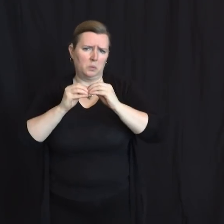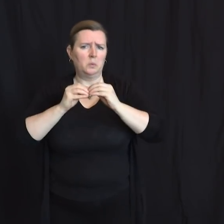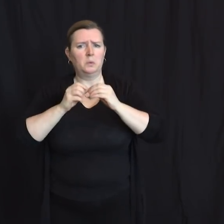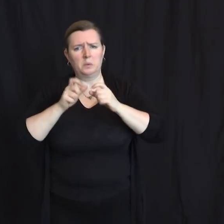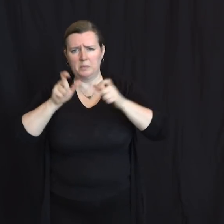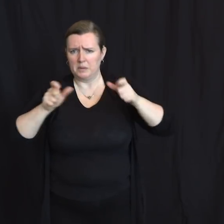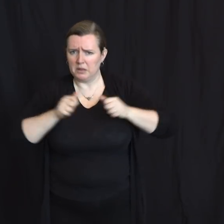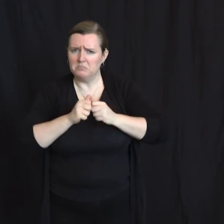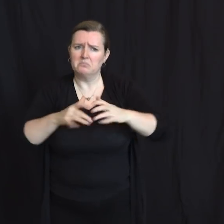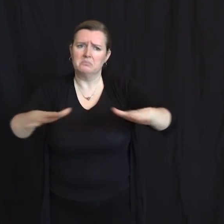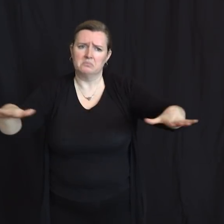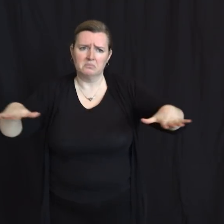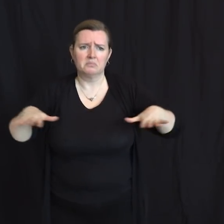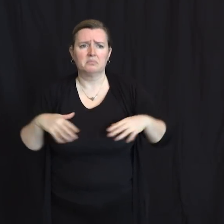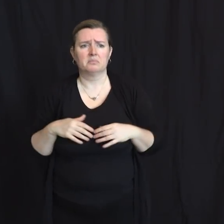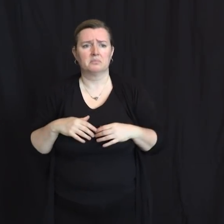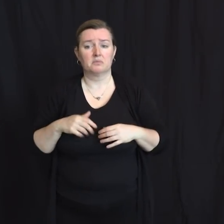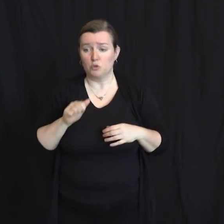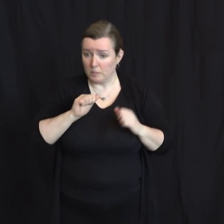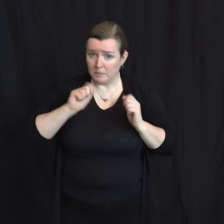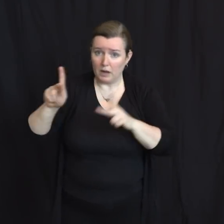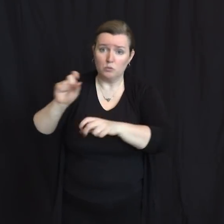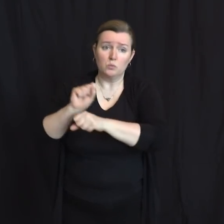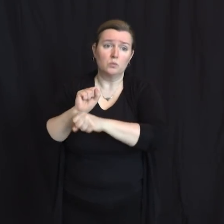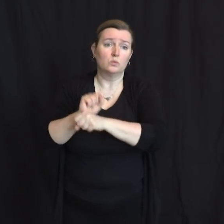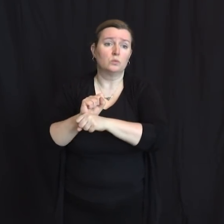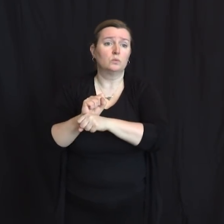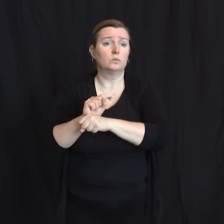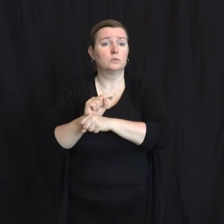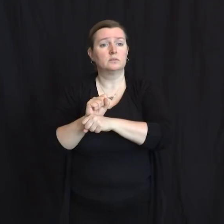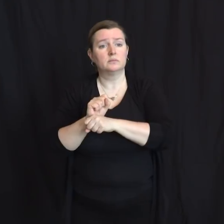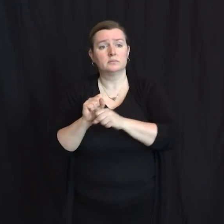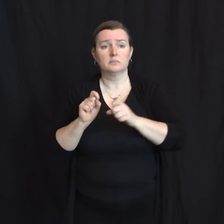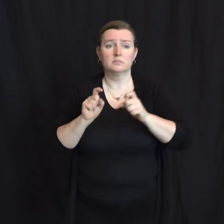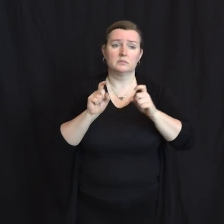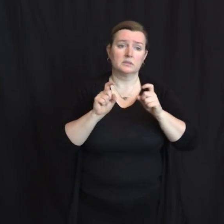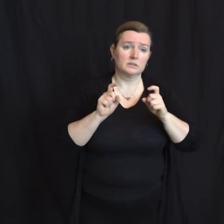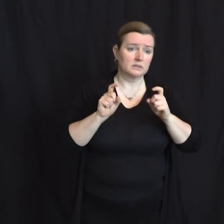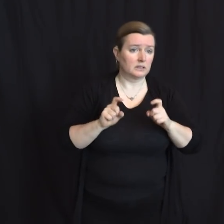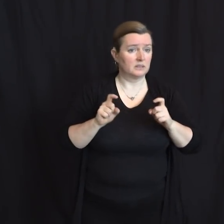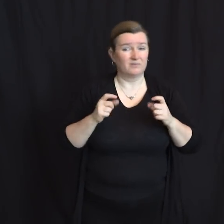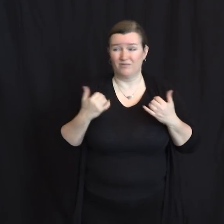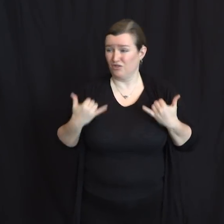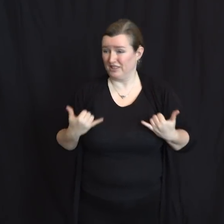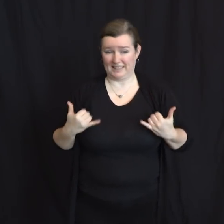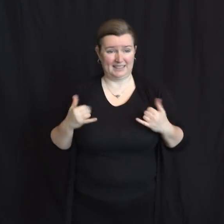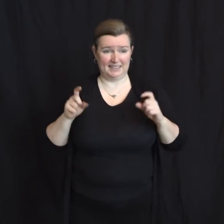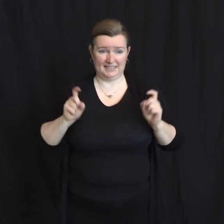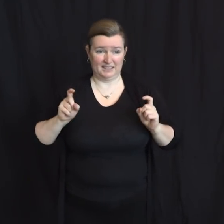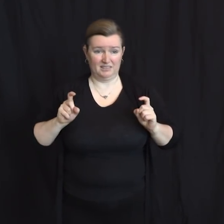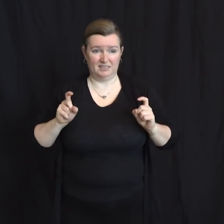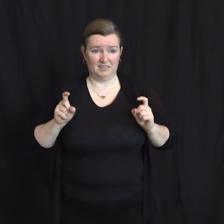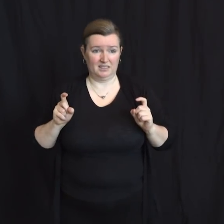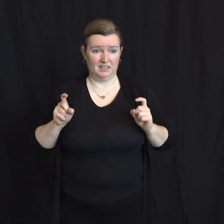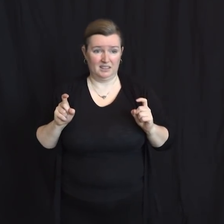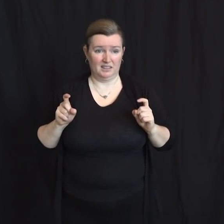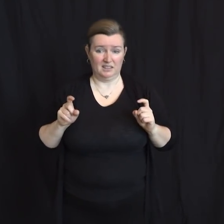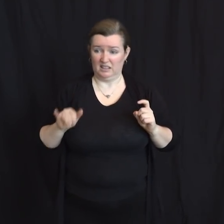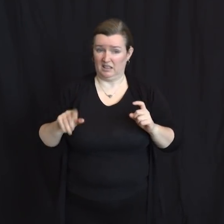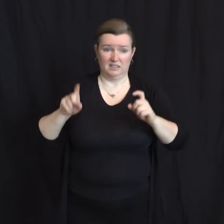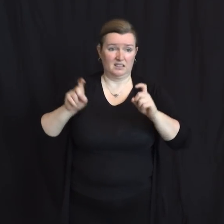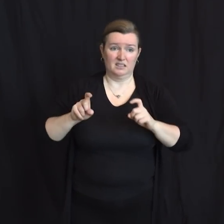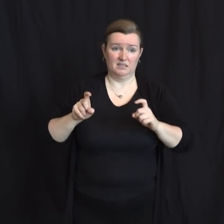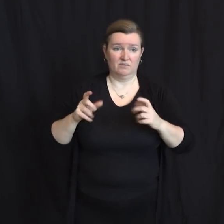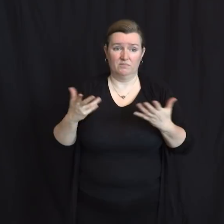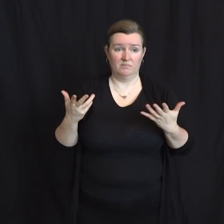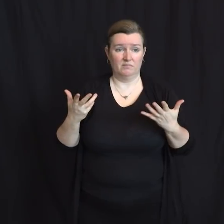can they go to work today? Are they infected? Because this test today, if you're not infected today, you could be infected tomorrow. So you need the answers real